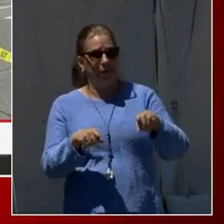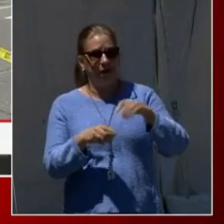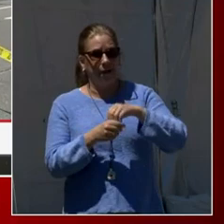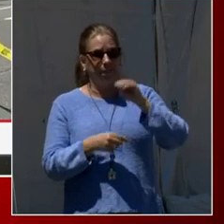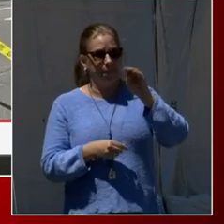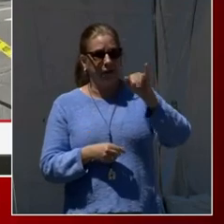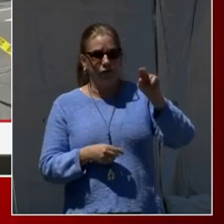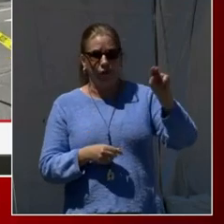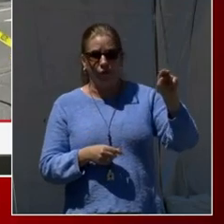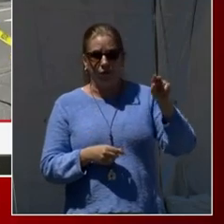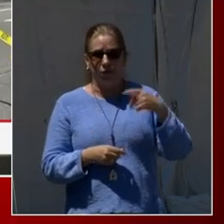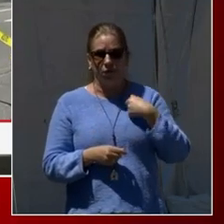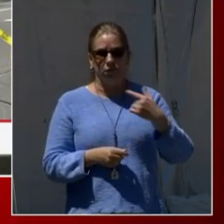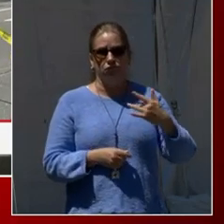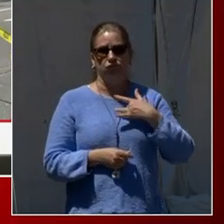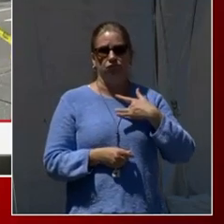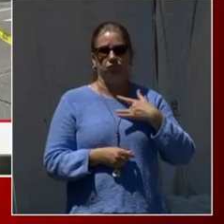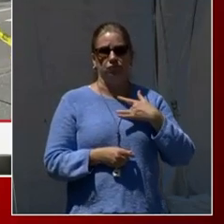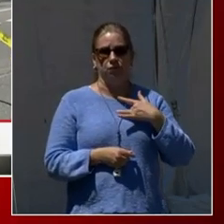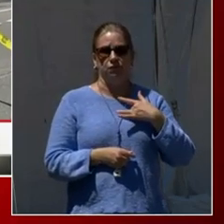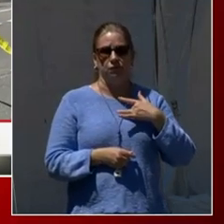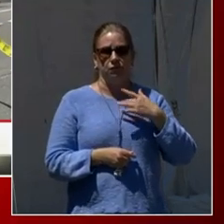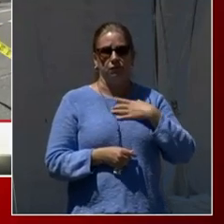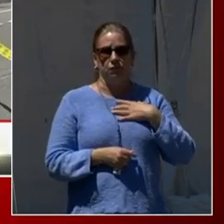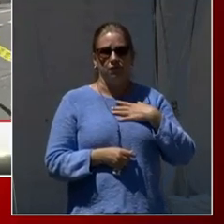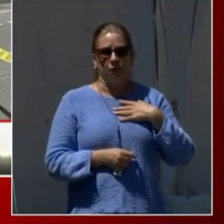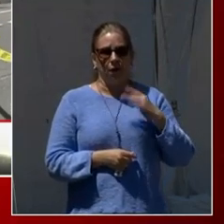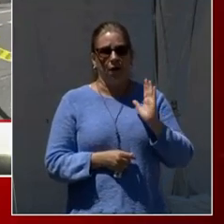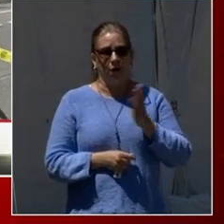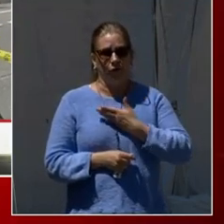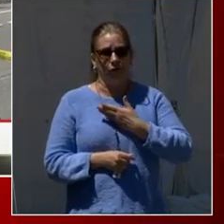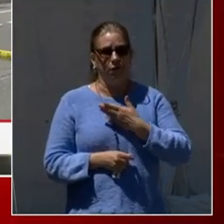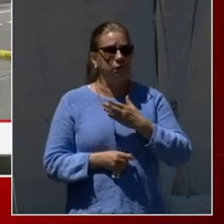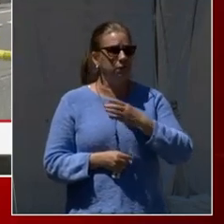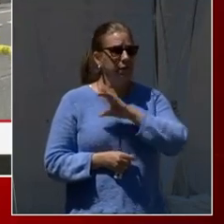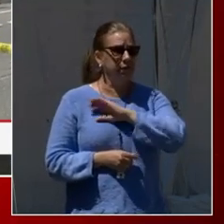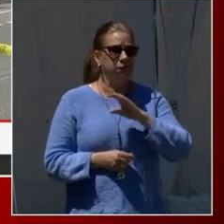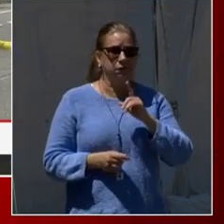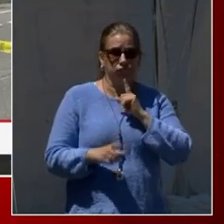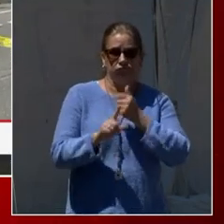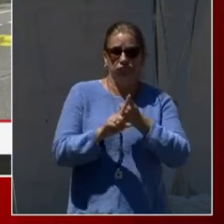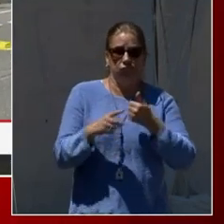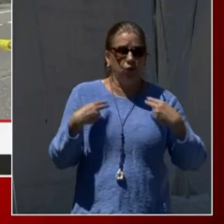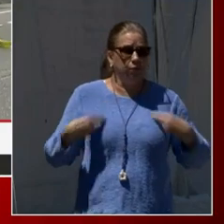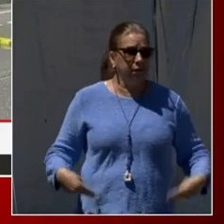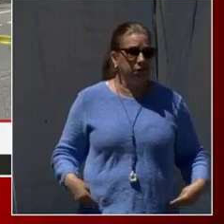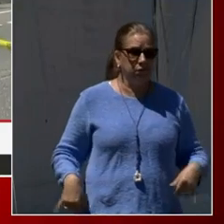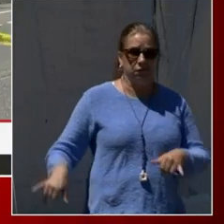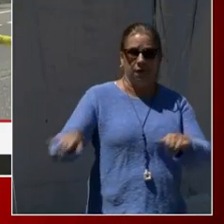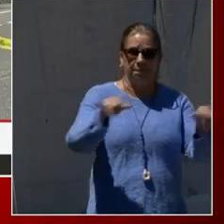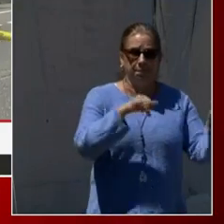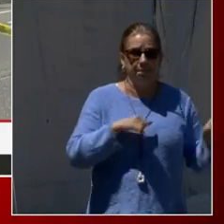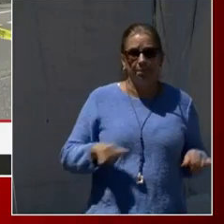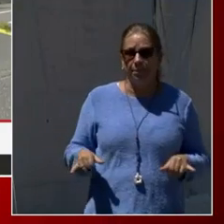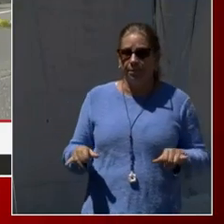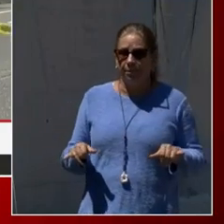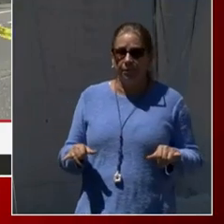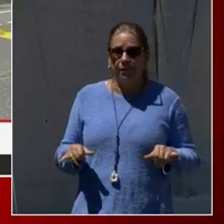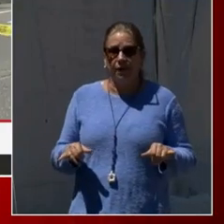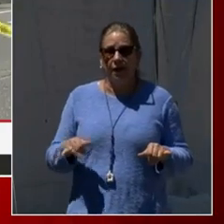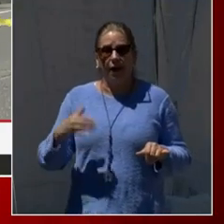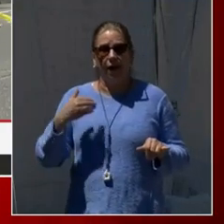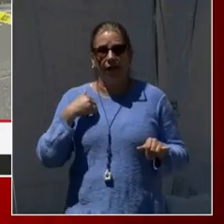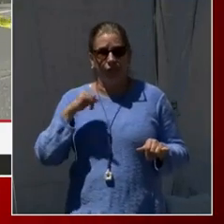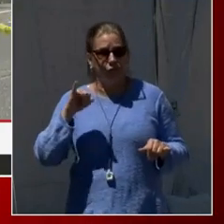police officers, like everybody else, are human beings. But also, we have a job to do. We have to ensure that